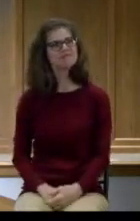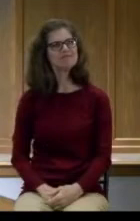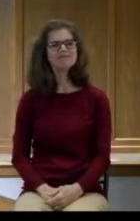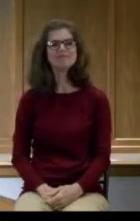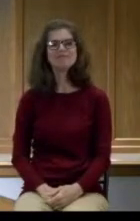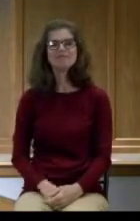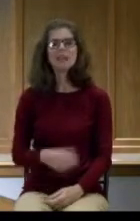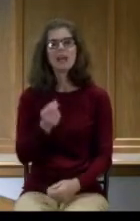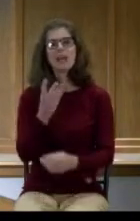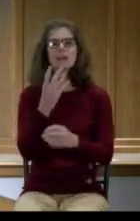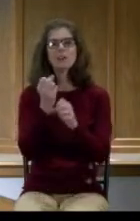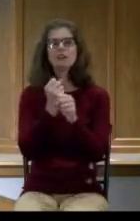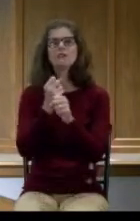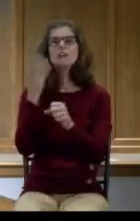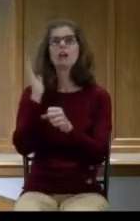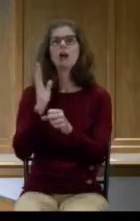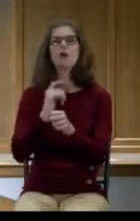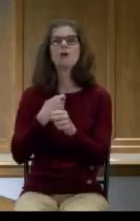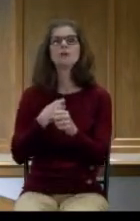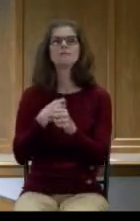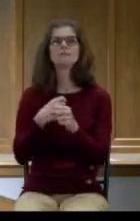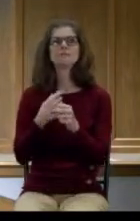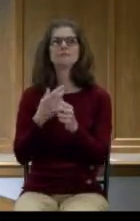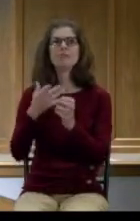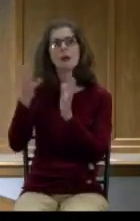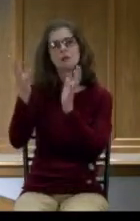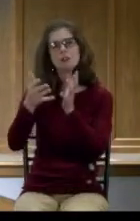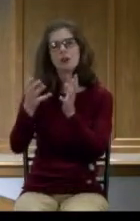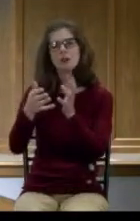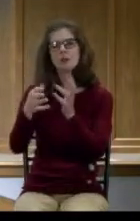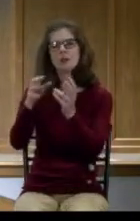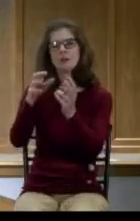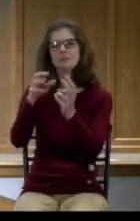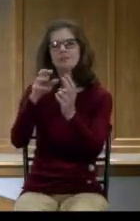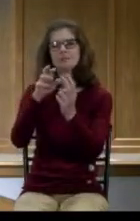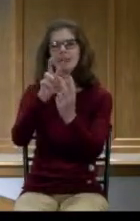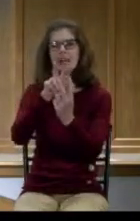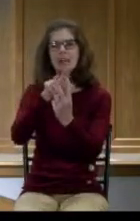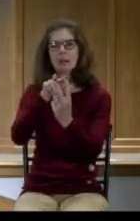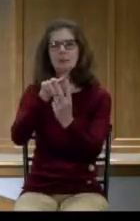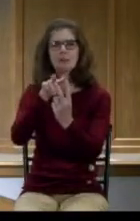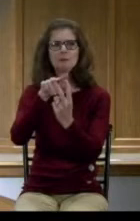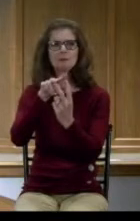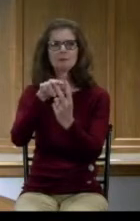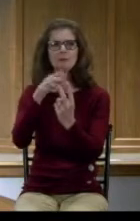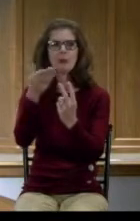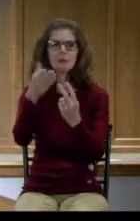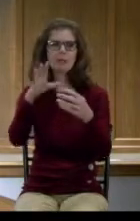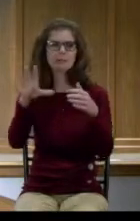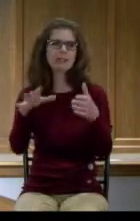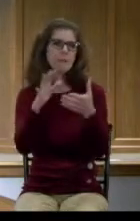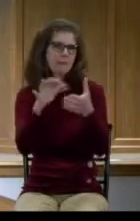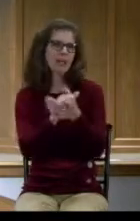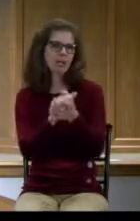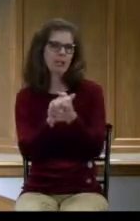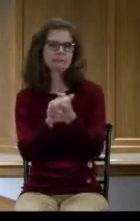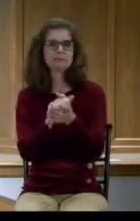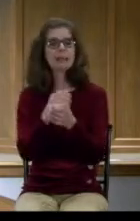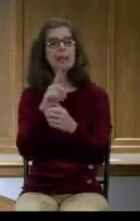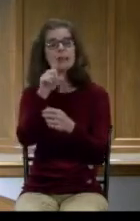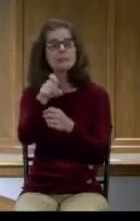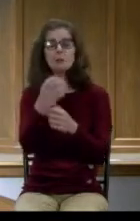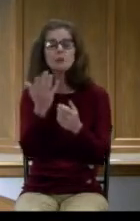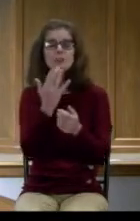couple, and I do this with all my weddings. We talk about what I'm going to say in the ceremony, and I ask them, say, well, do you have